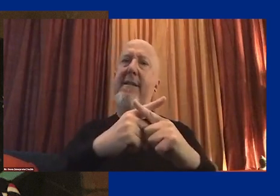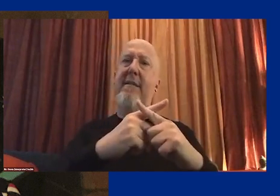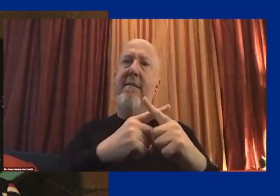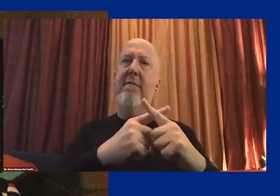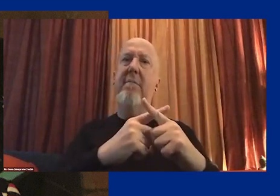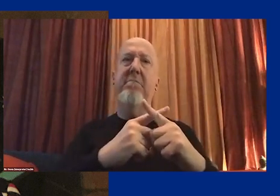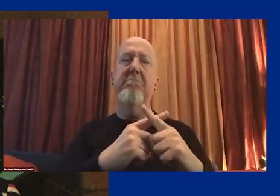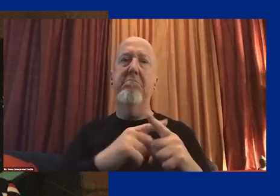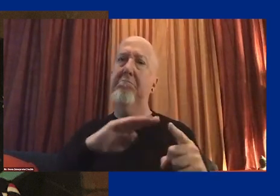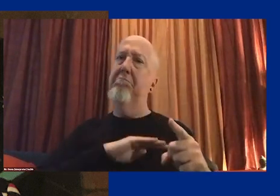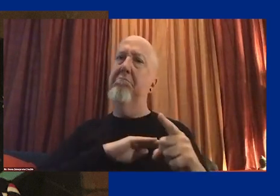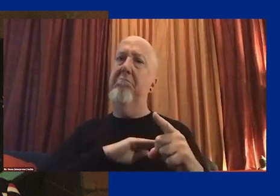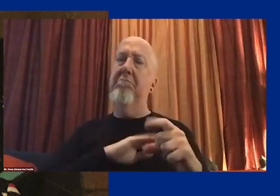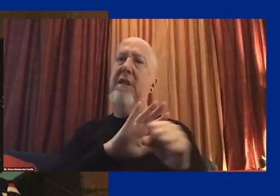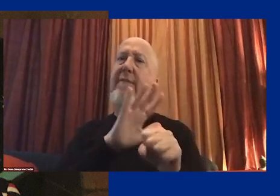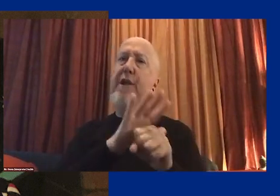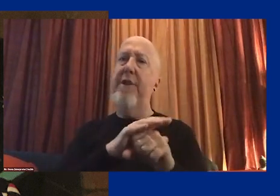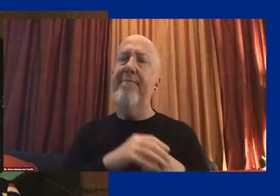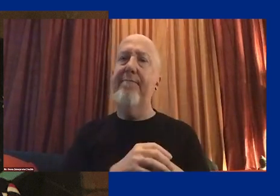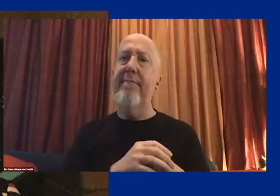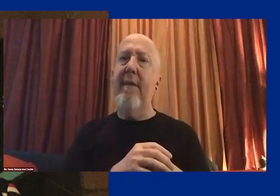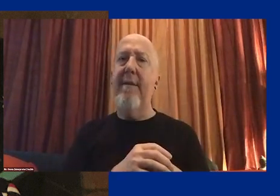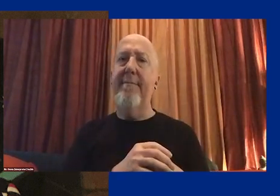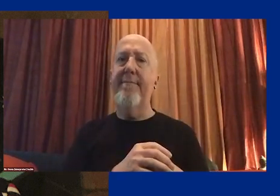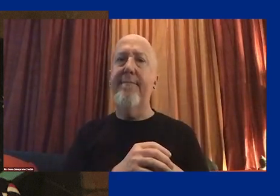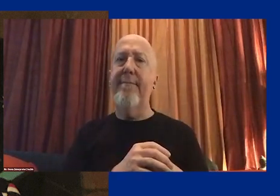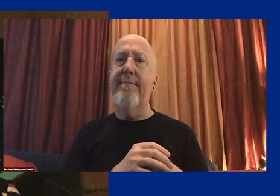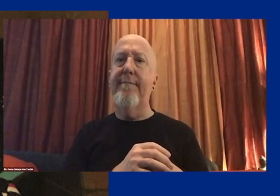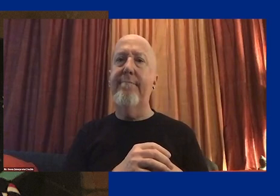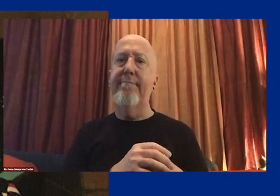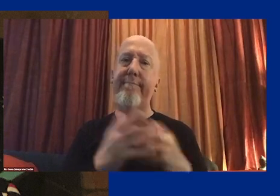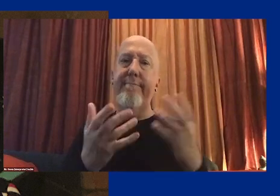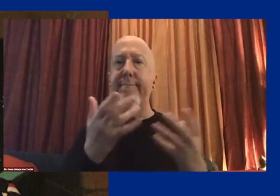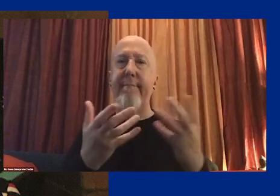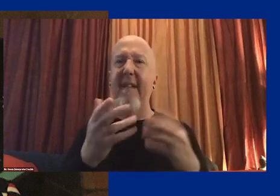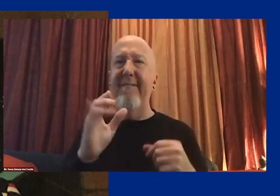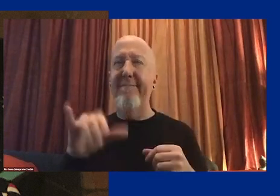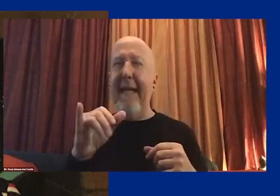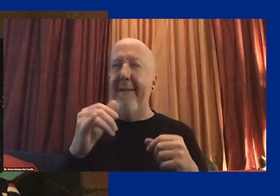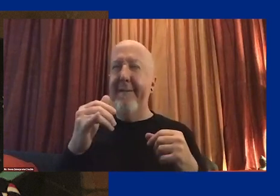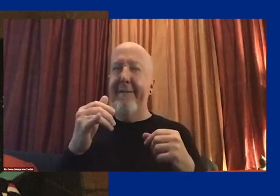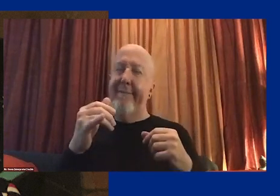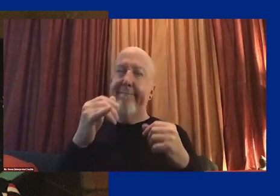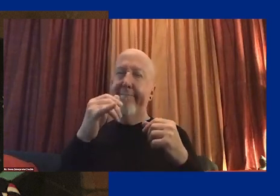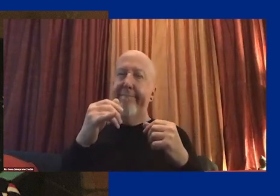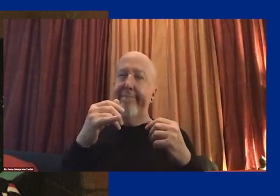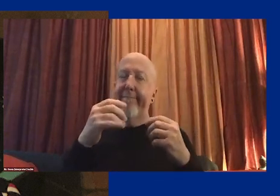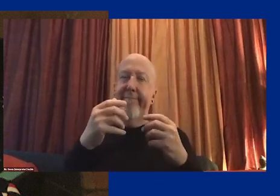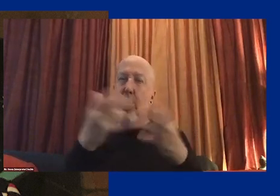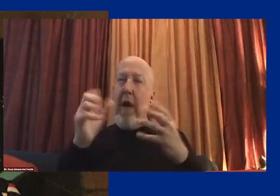be sufficient. But that's sort of, all I can think of at this time.